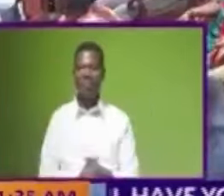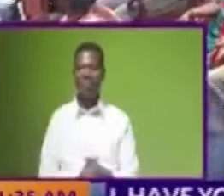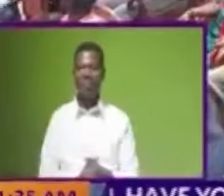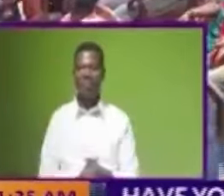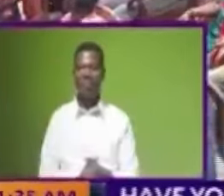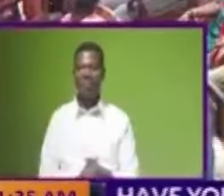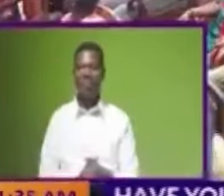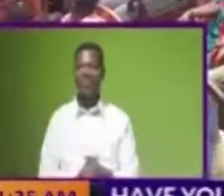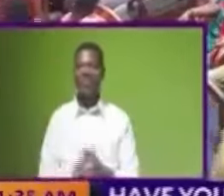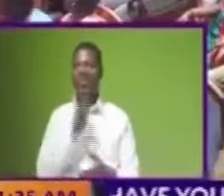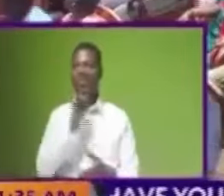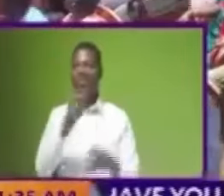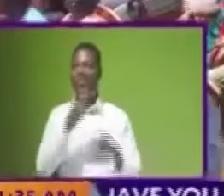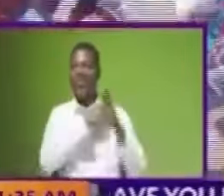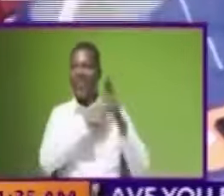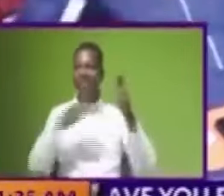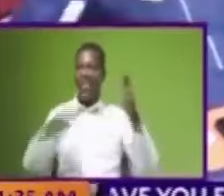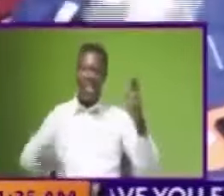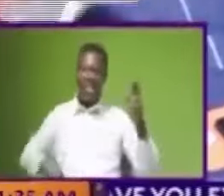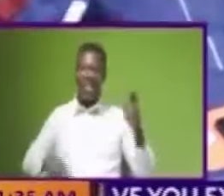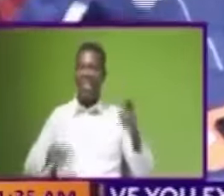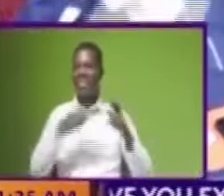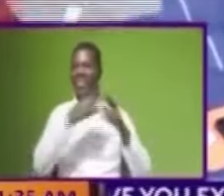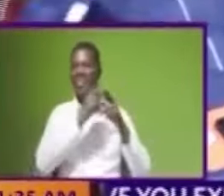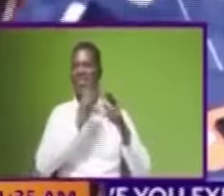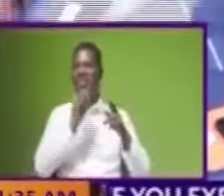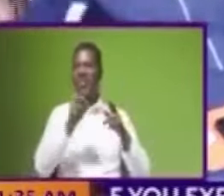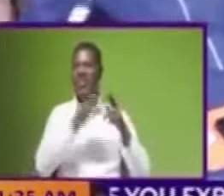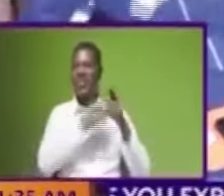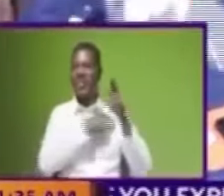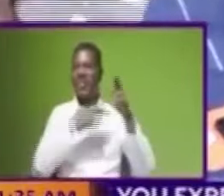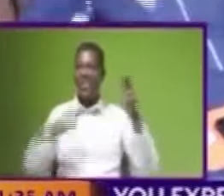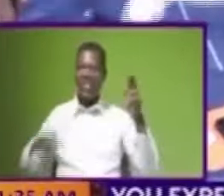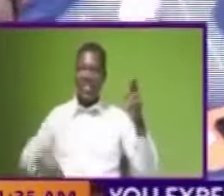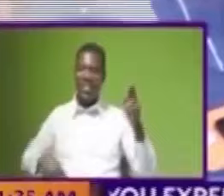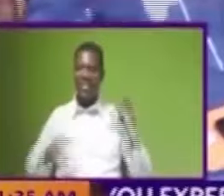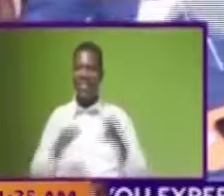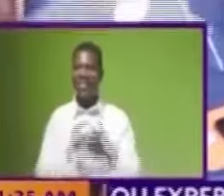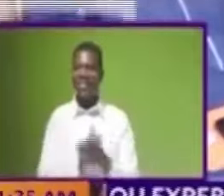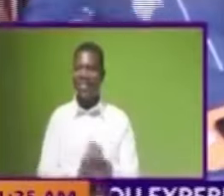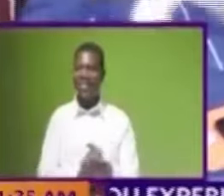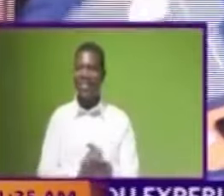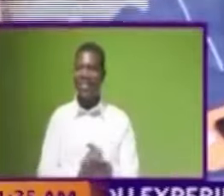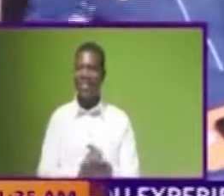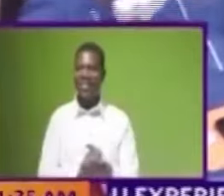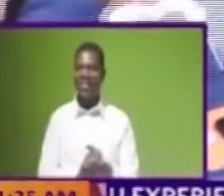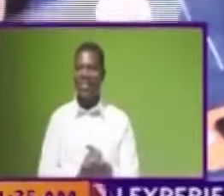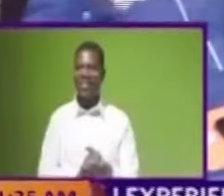yes yes we have the money yes. And we have the men